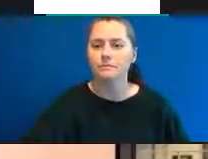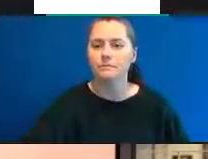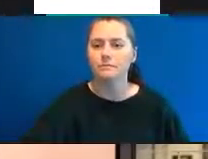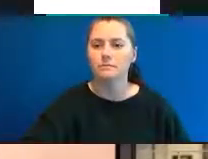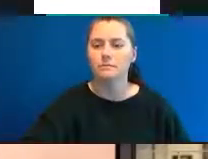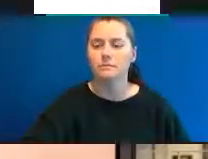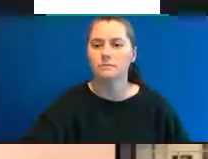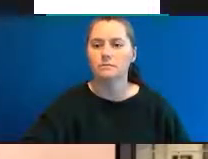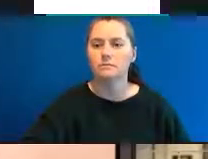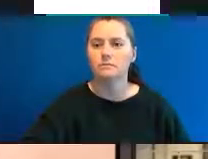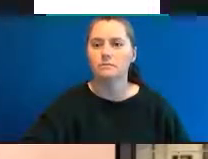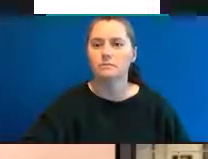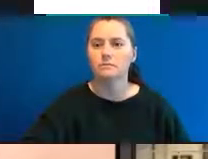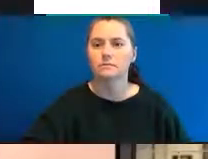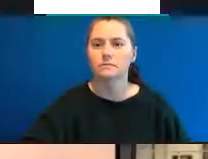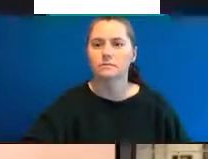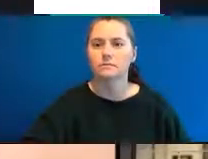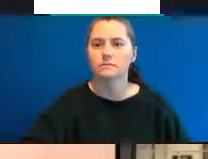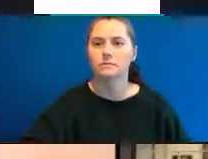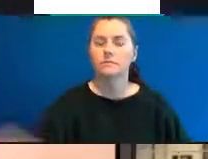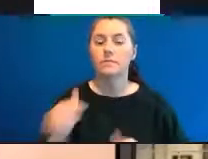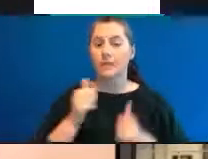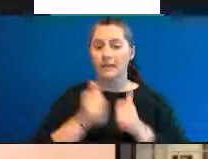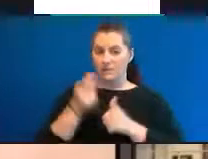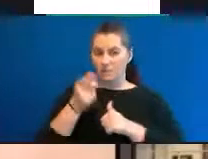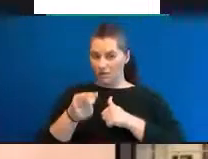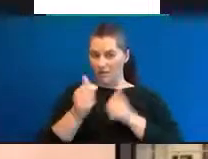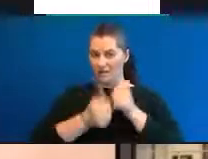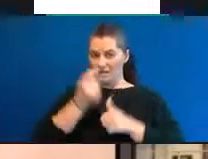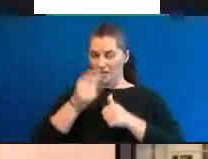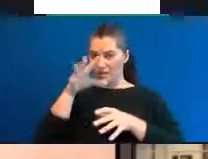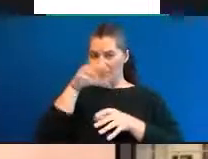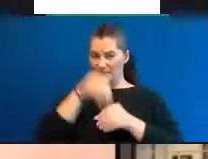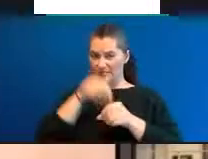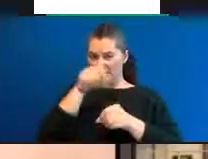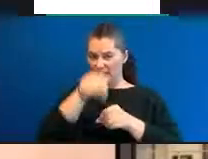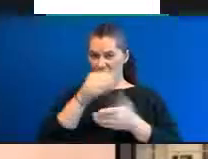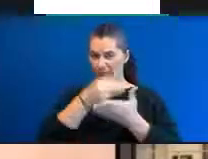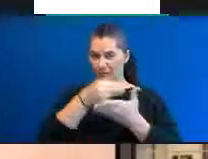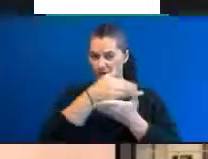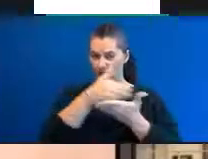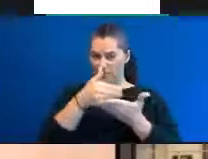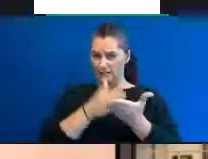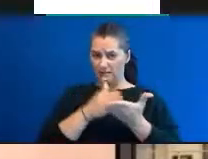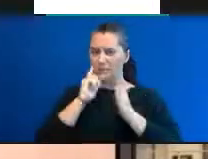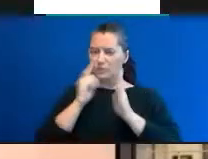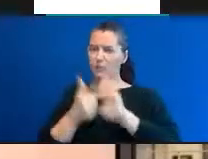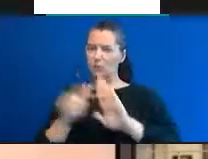everyone inside this budget, let's go to another budget that has that.